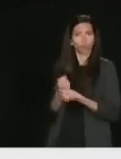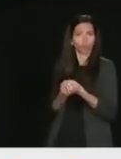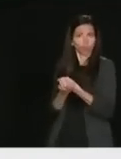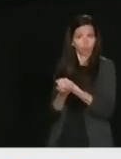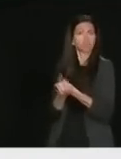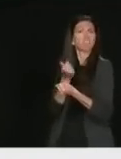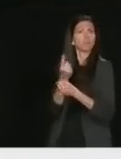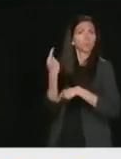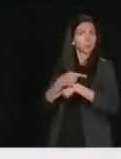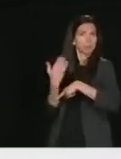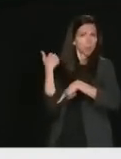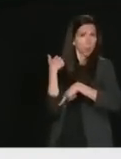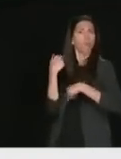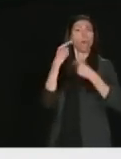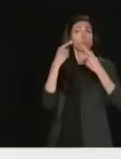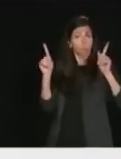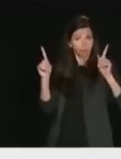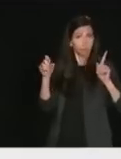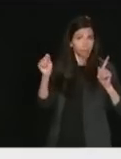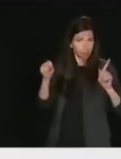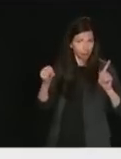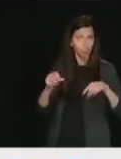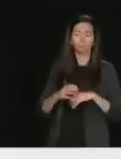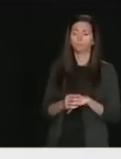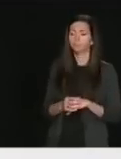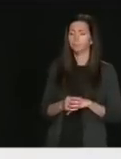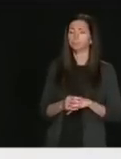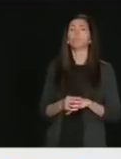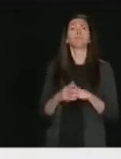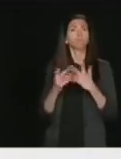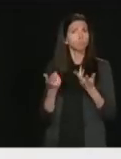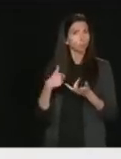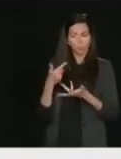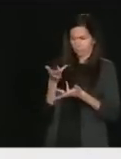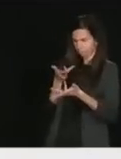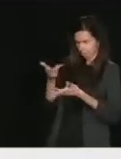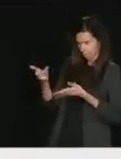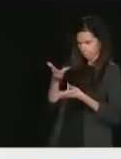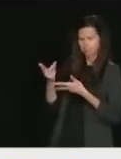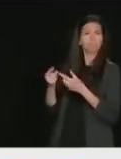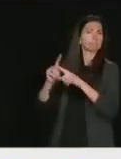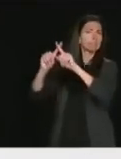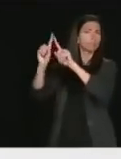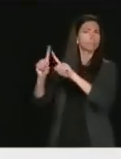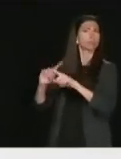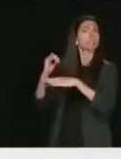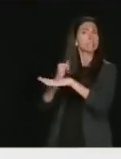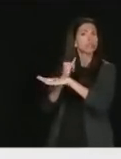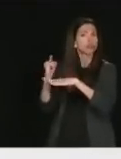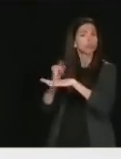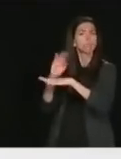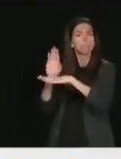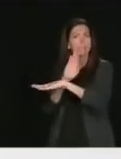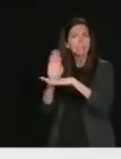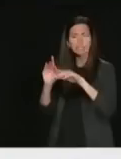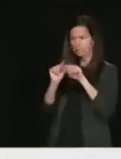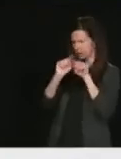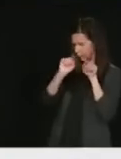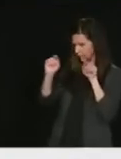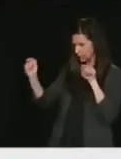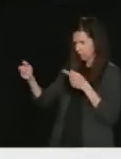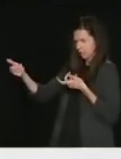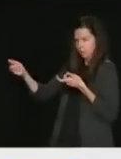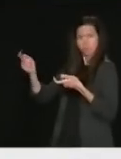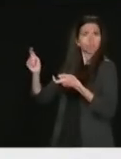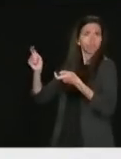a number of days ago now. We're continuing to work with industry, with various partners to fine-tune the program, so it's the